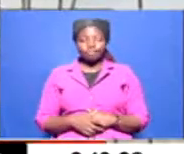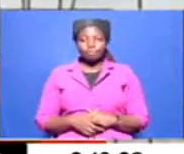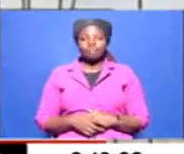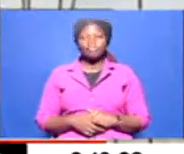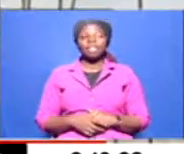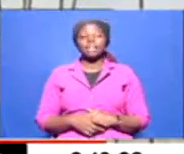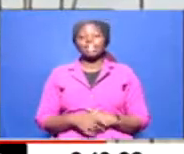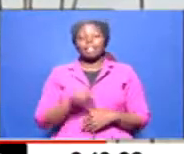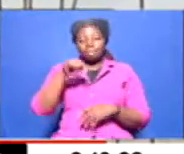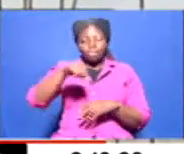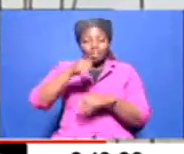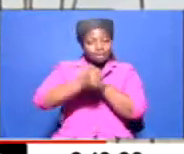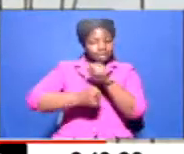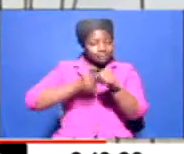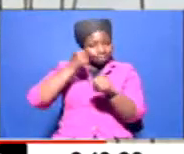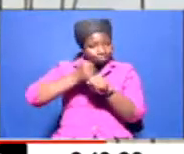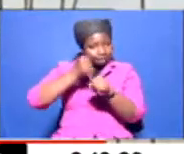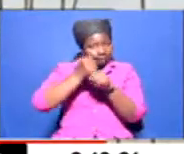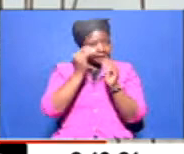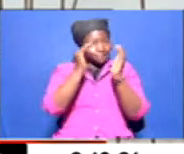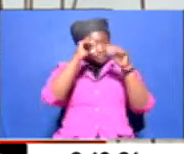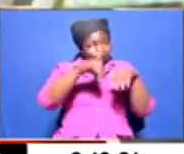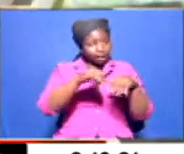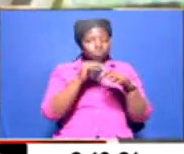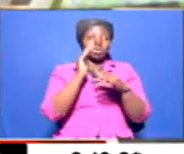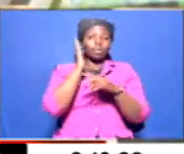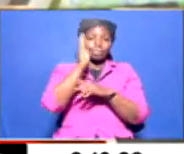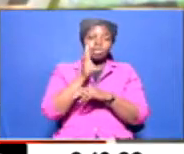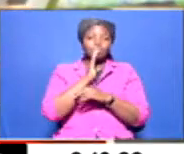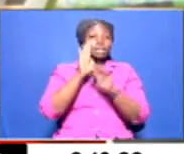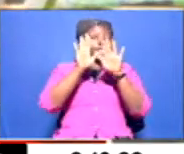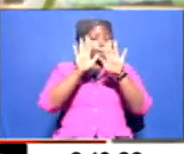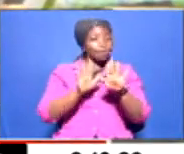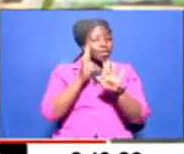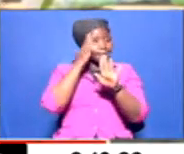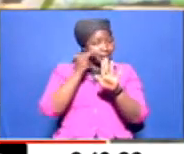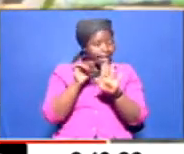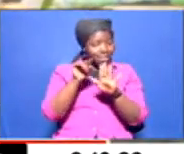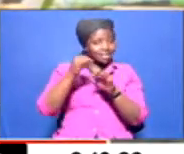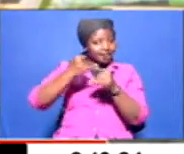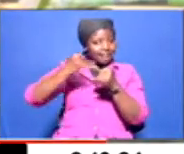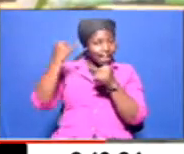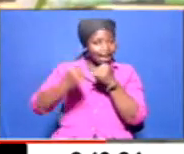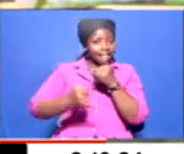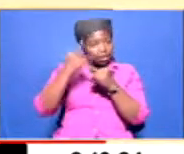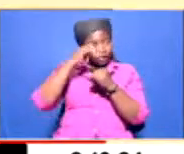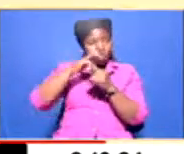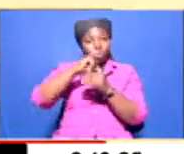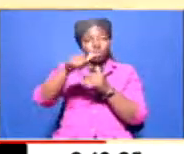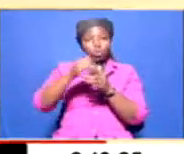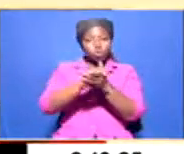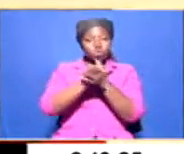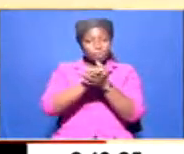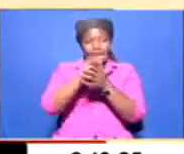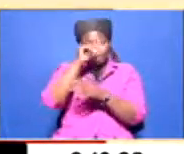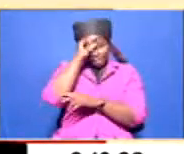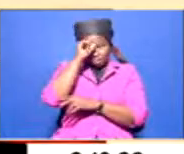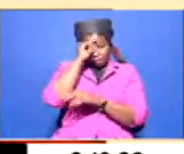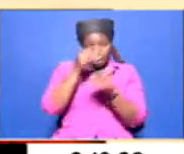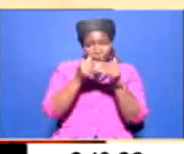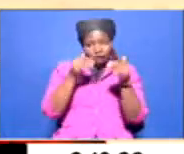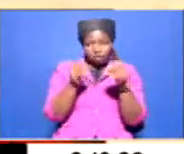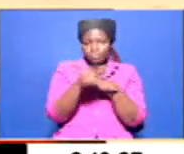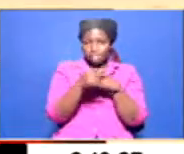This year's edition will be marked as a remarkable event, bearing in mind it will be the last event for the Jubilee government ahead of the August